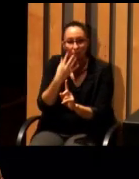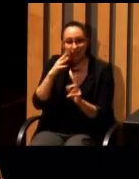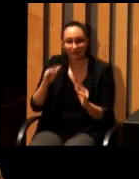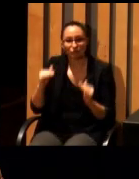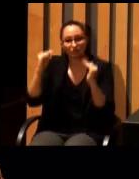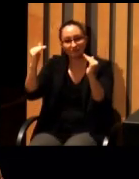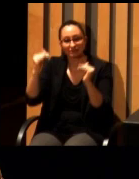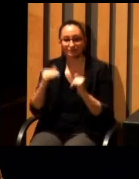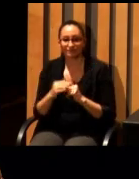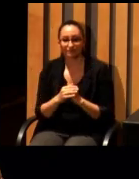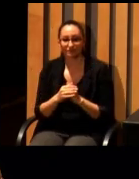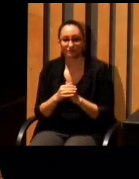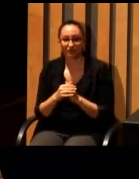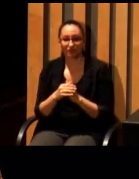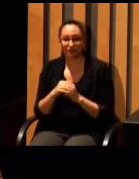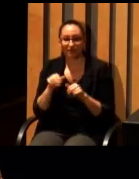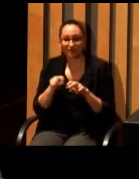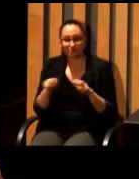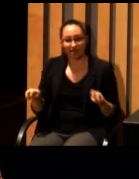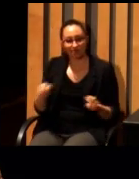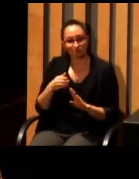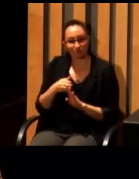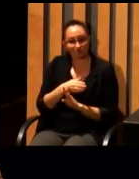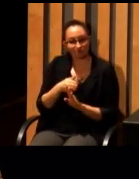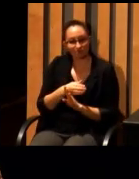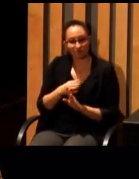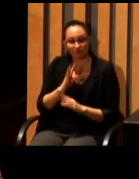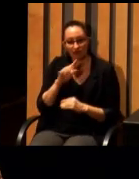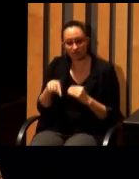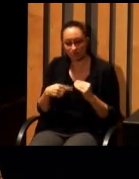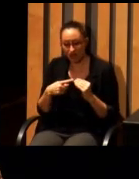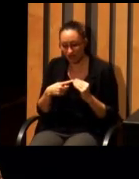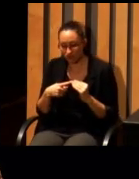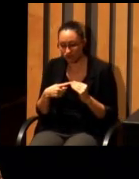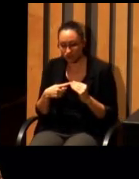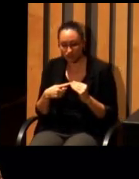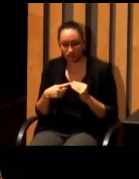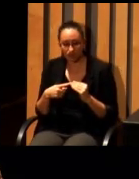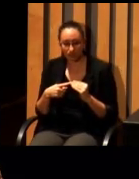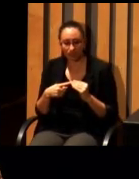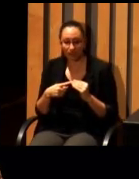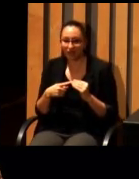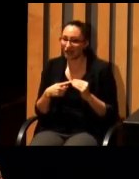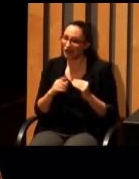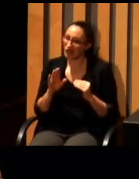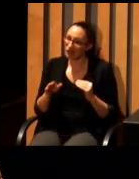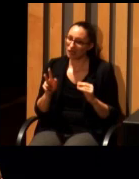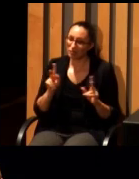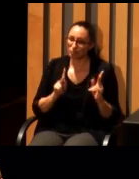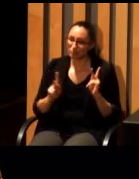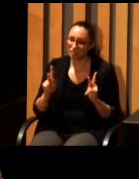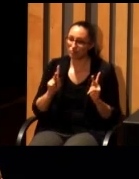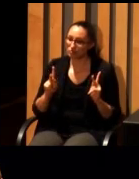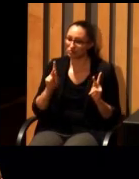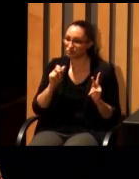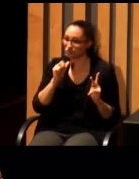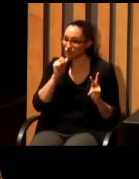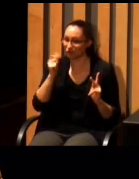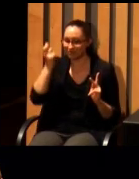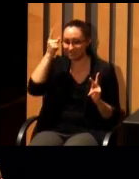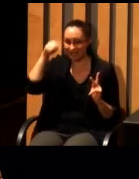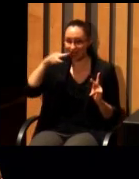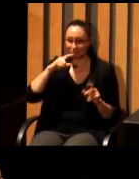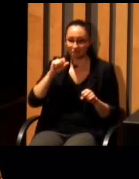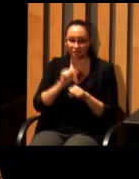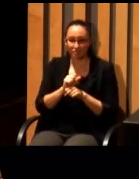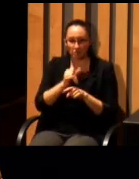in the earlier panel about how people don't appreciate that this is a slur